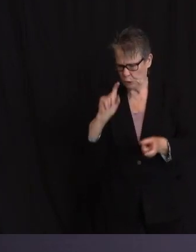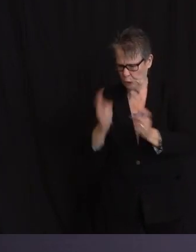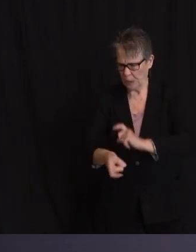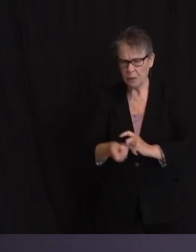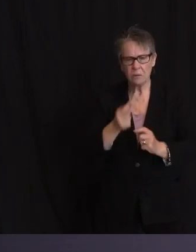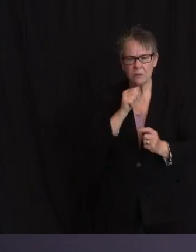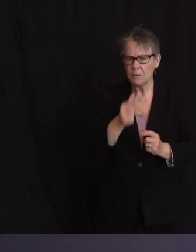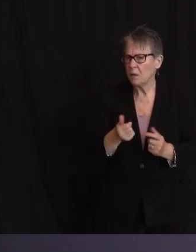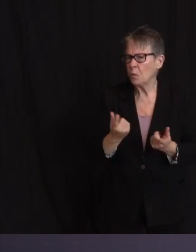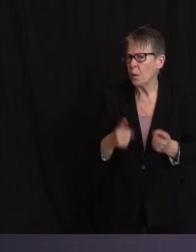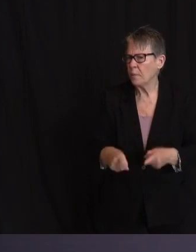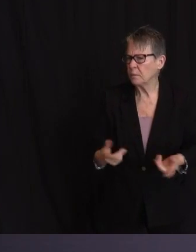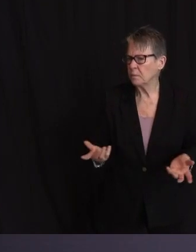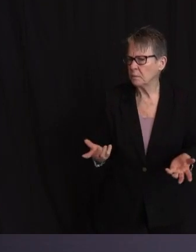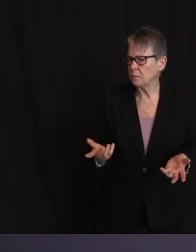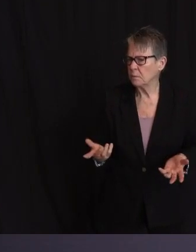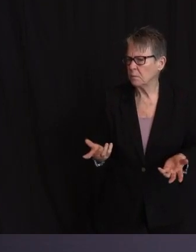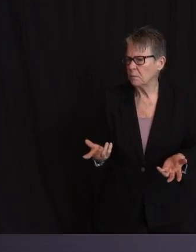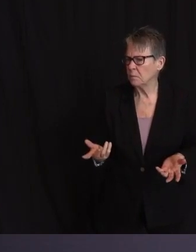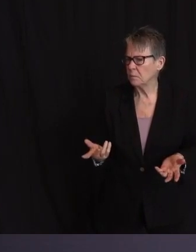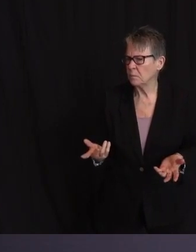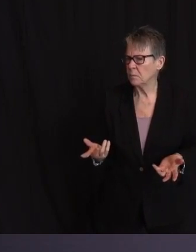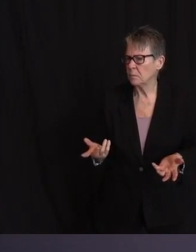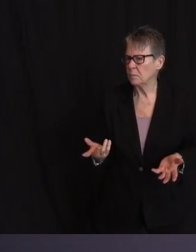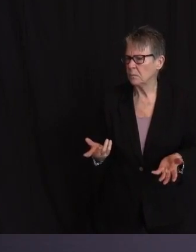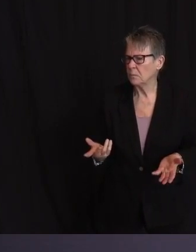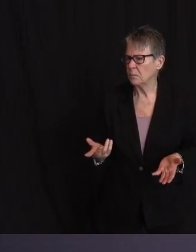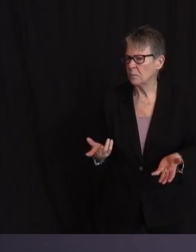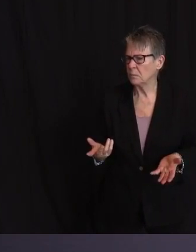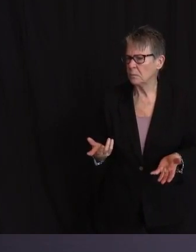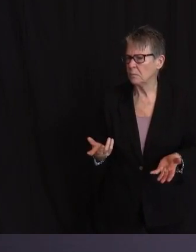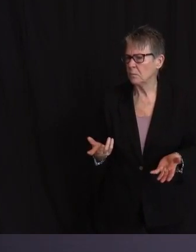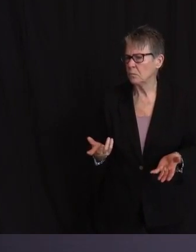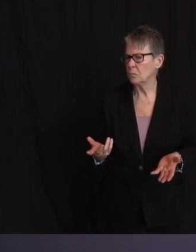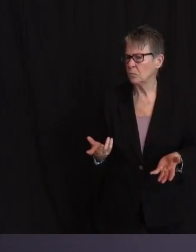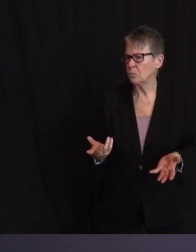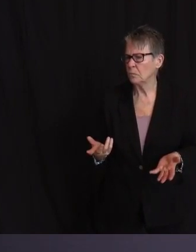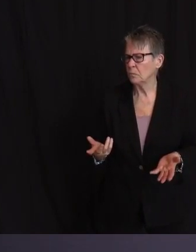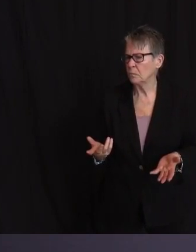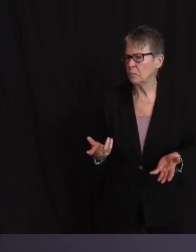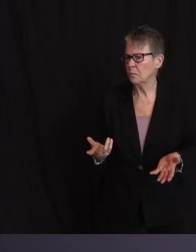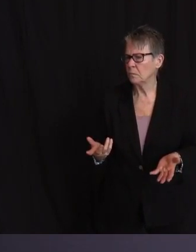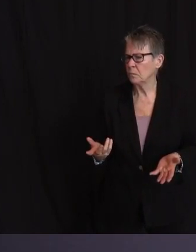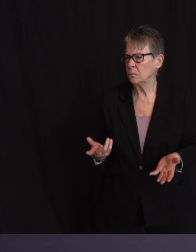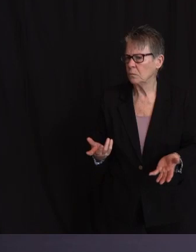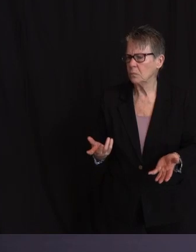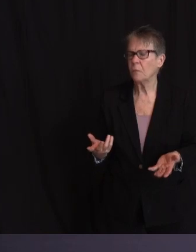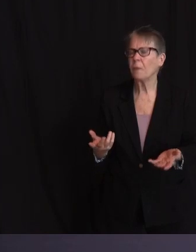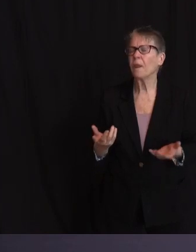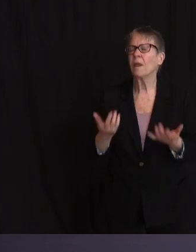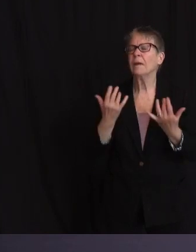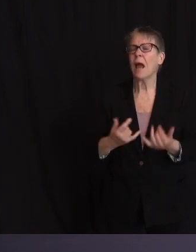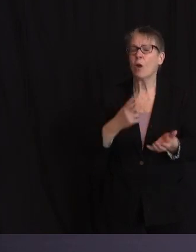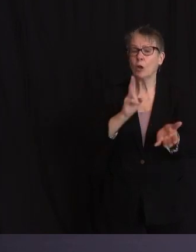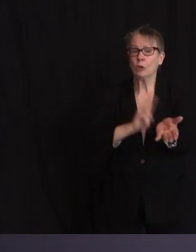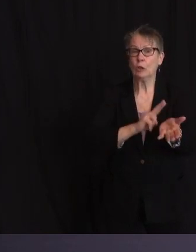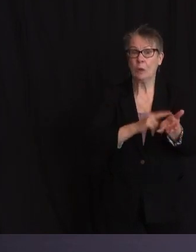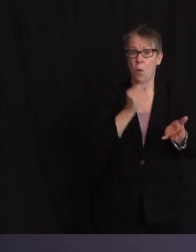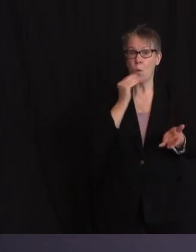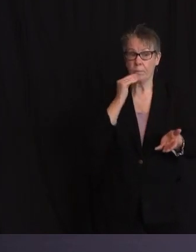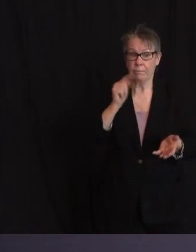of deaths as a percentage at nursing homes. It makes it appear much larger than it is in general. And Governor, on Saturday, you telegraphed